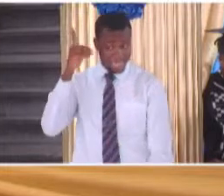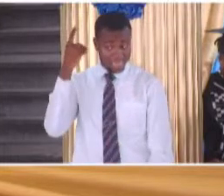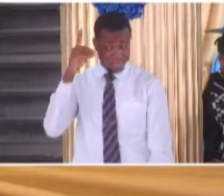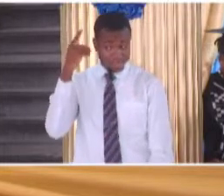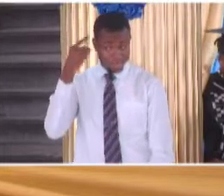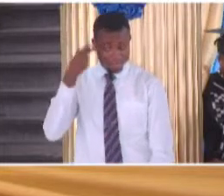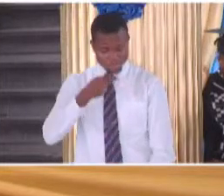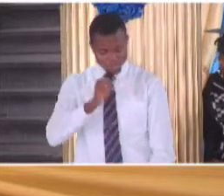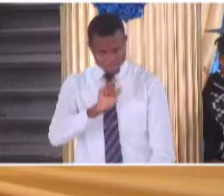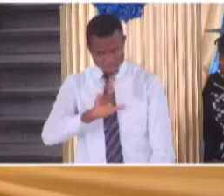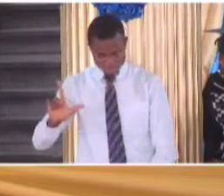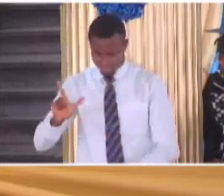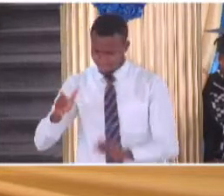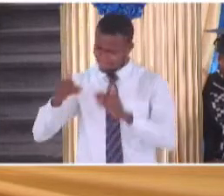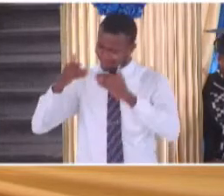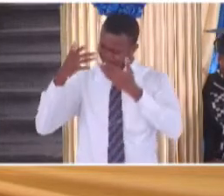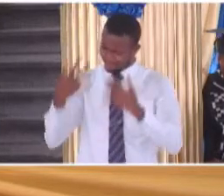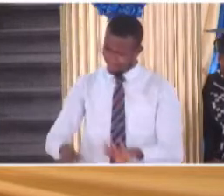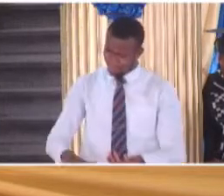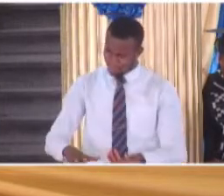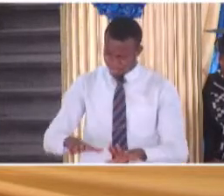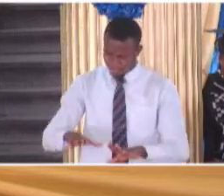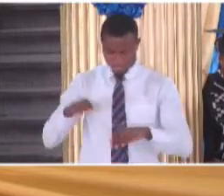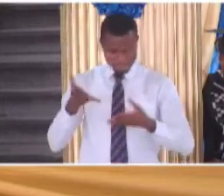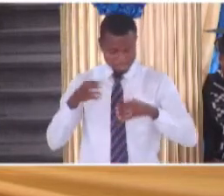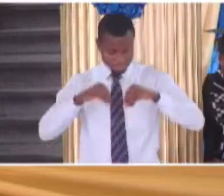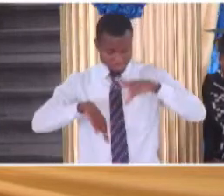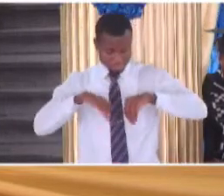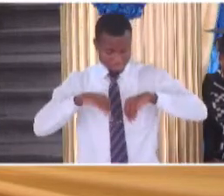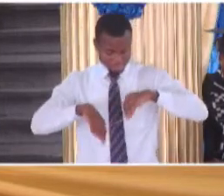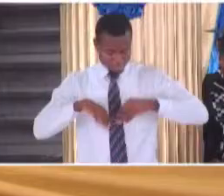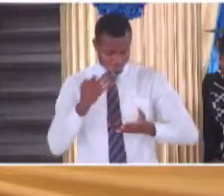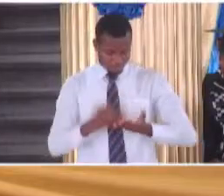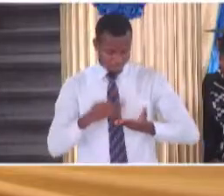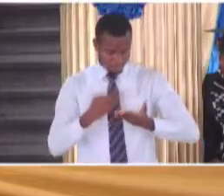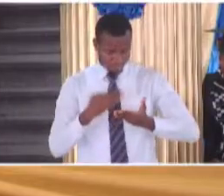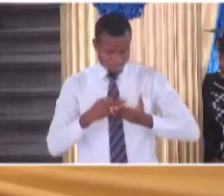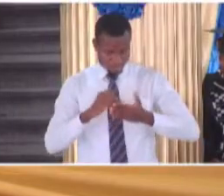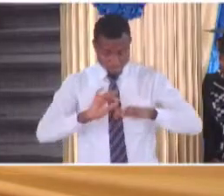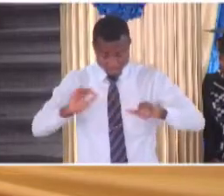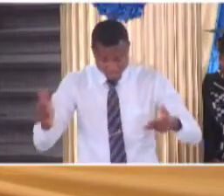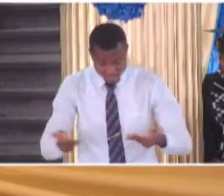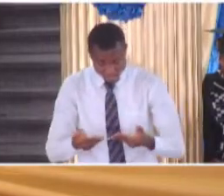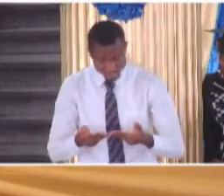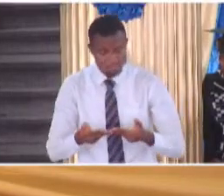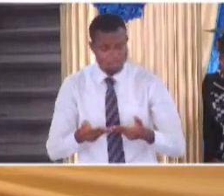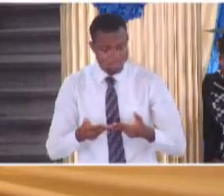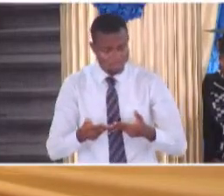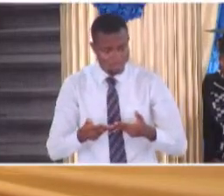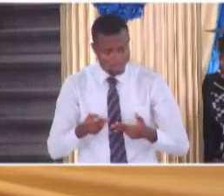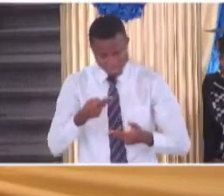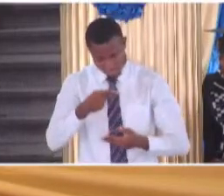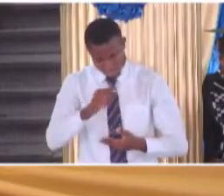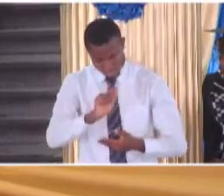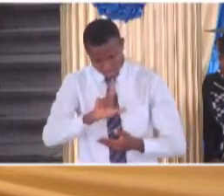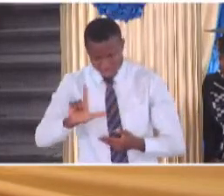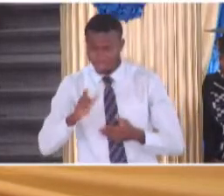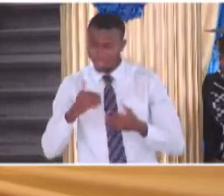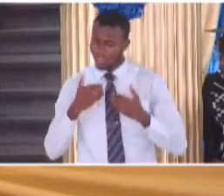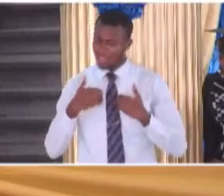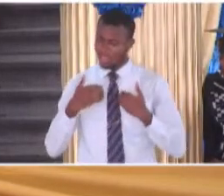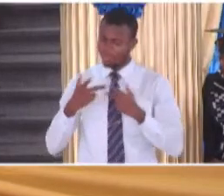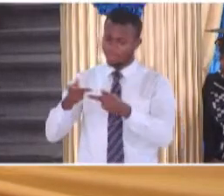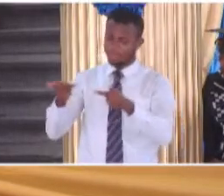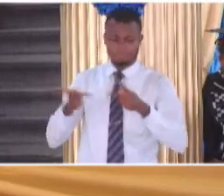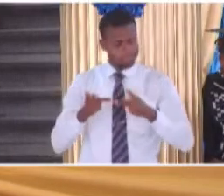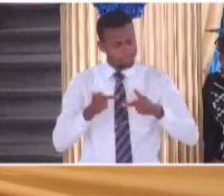was completed using internally generated funds, was recently commissioned. The hall has the capacity